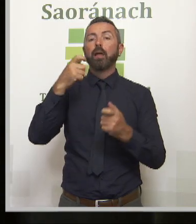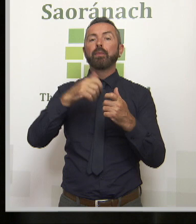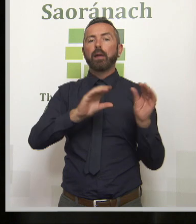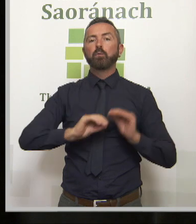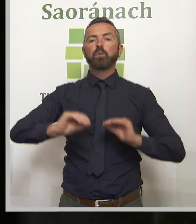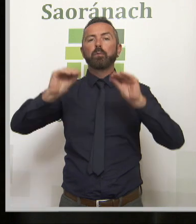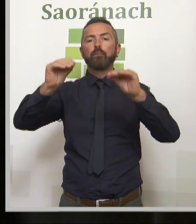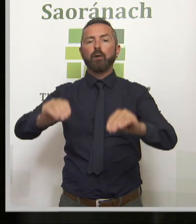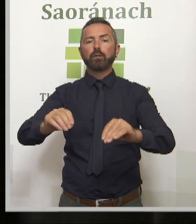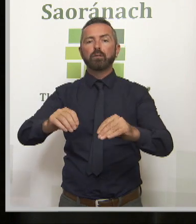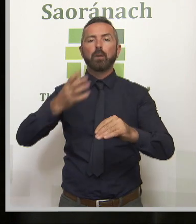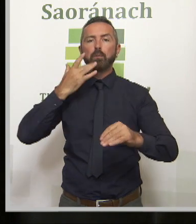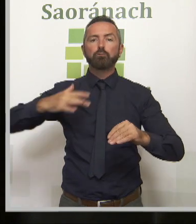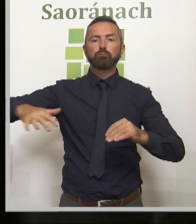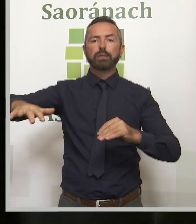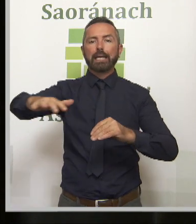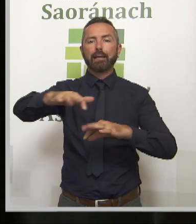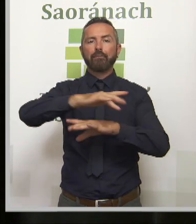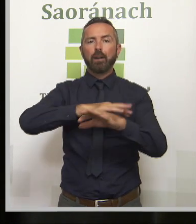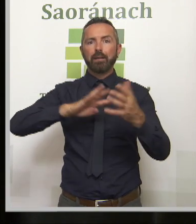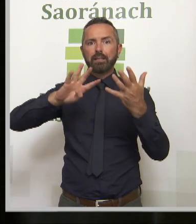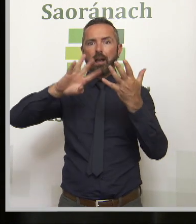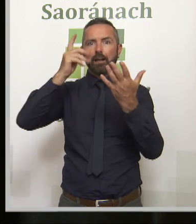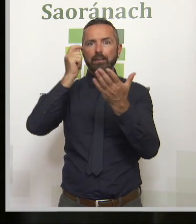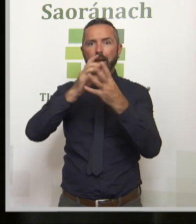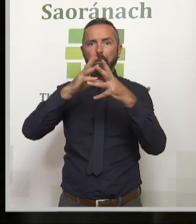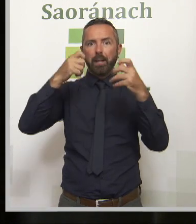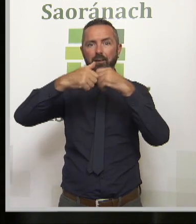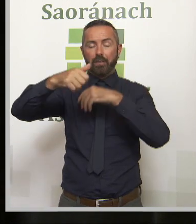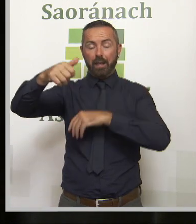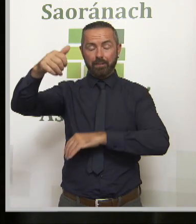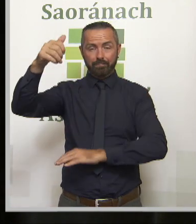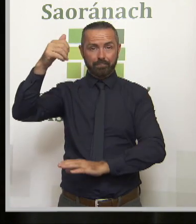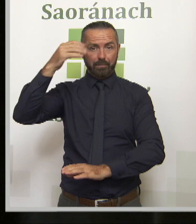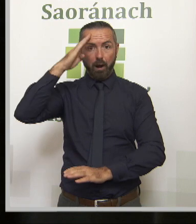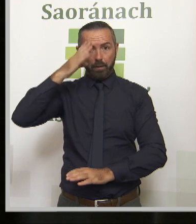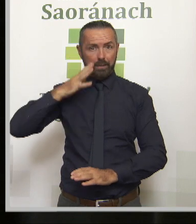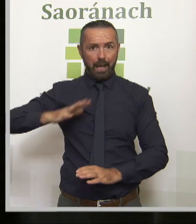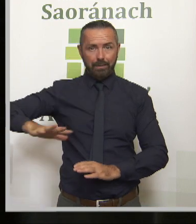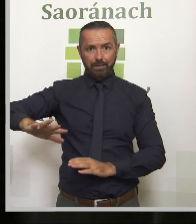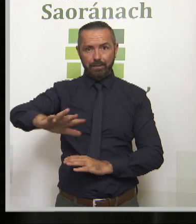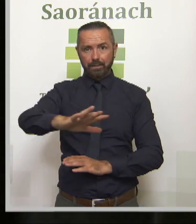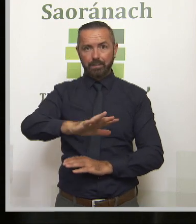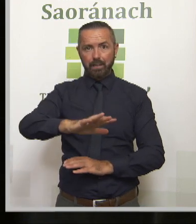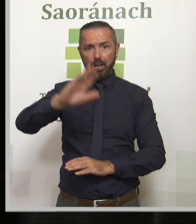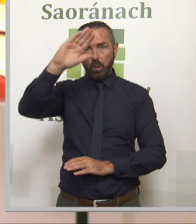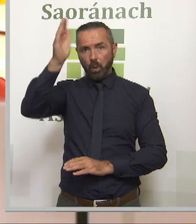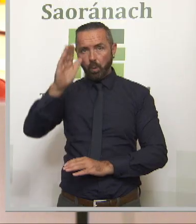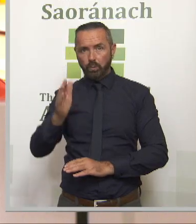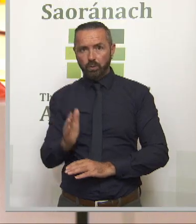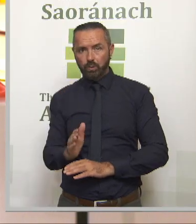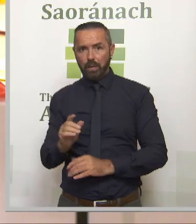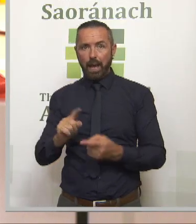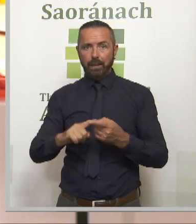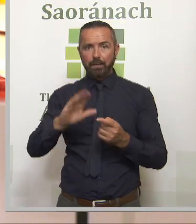9 times larger than our land area. We have an enormous marine resource. You've seen some slides on that, and coastlands. And also,